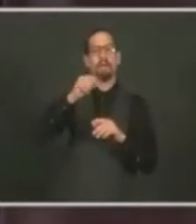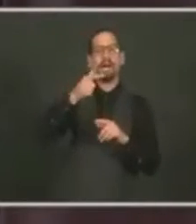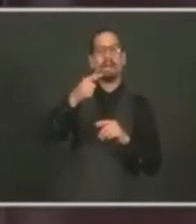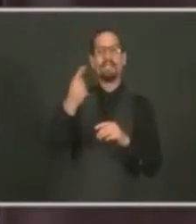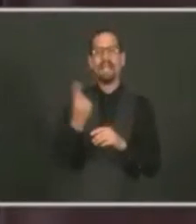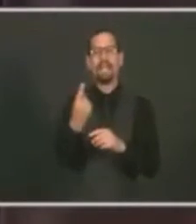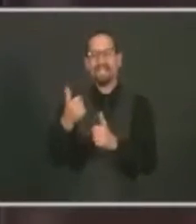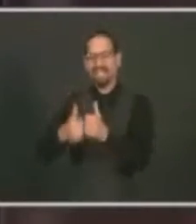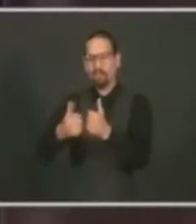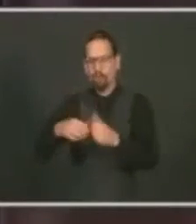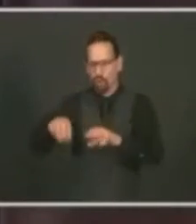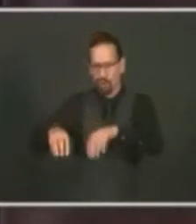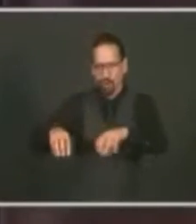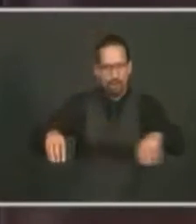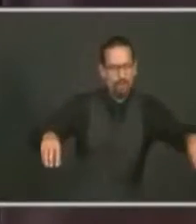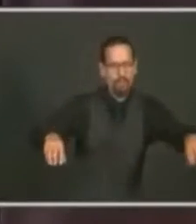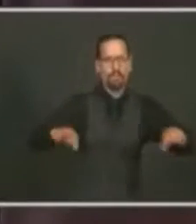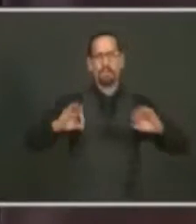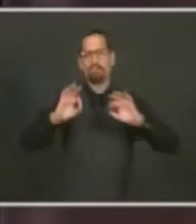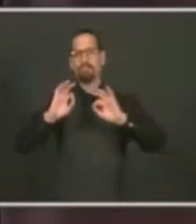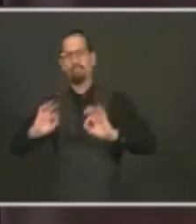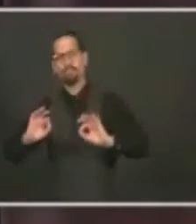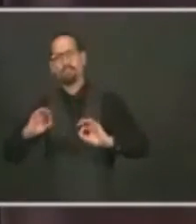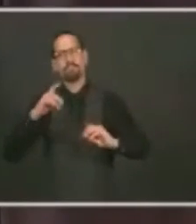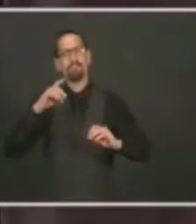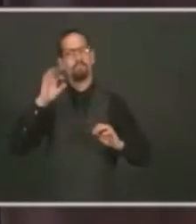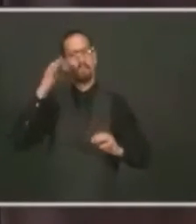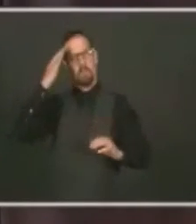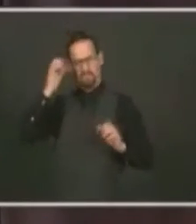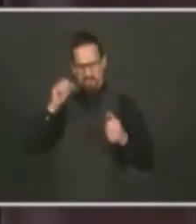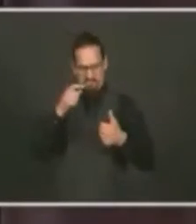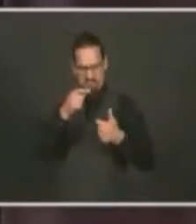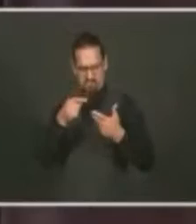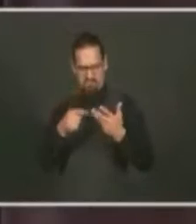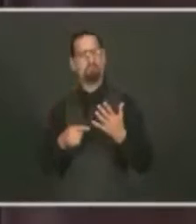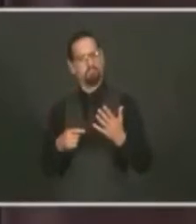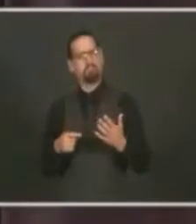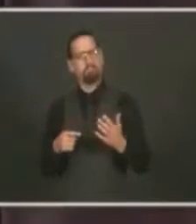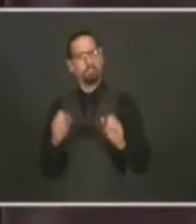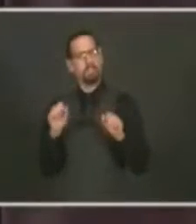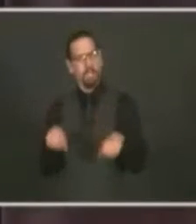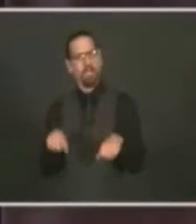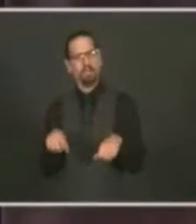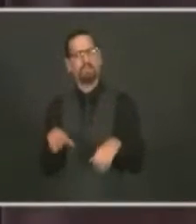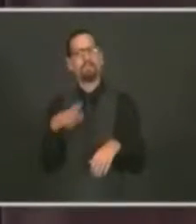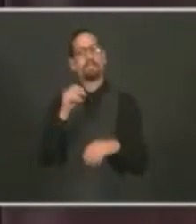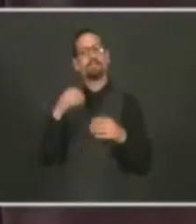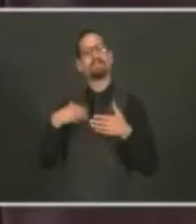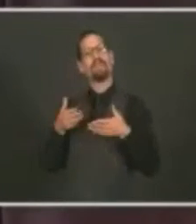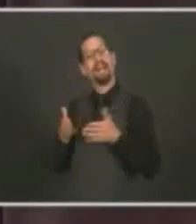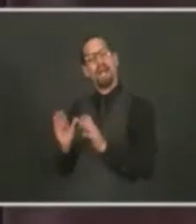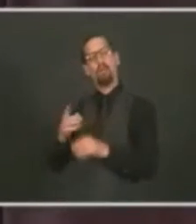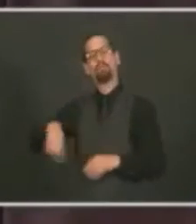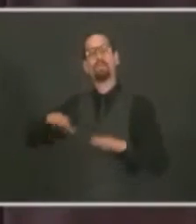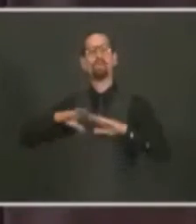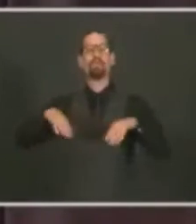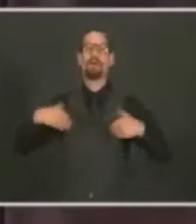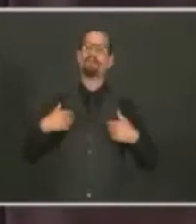in place the measures that we know are effective while allowing children and families to